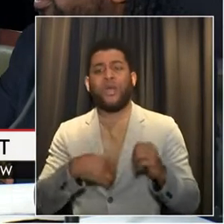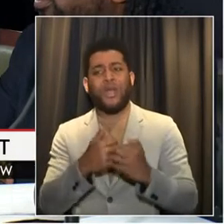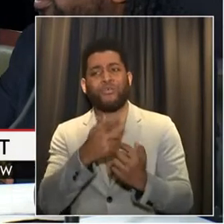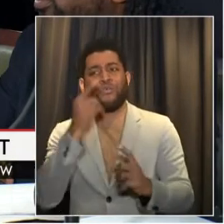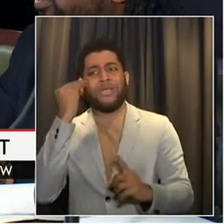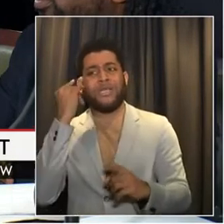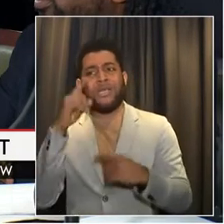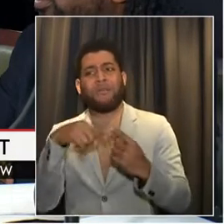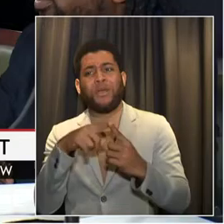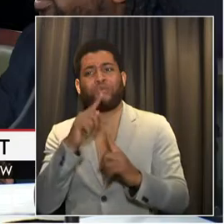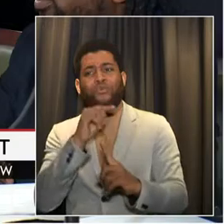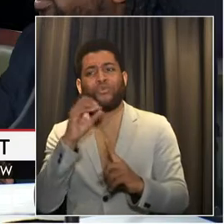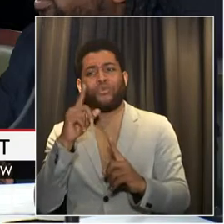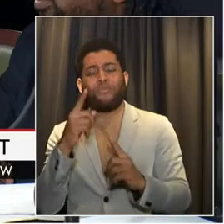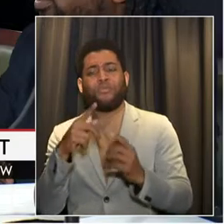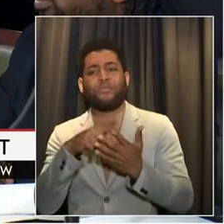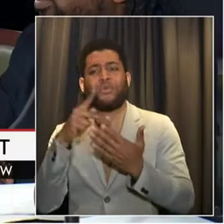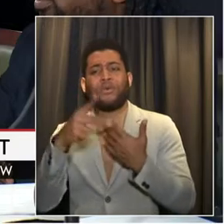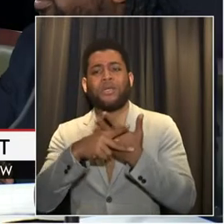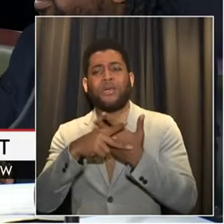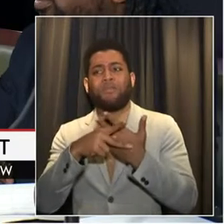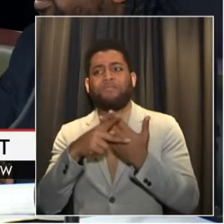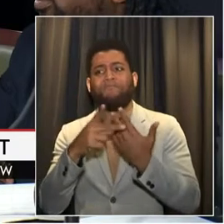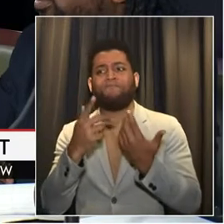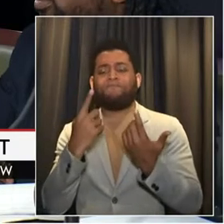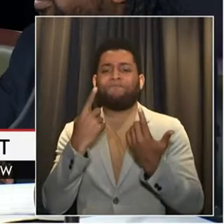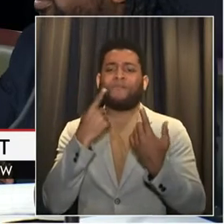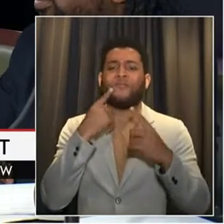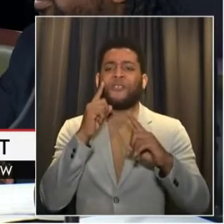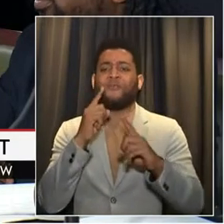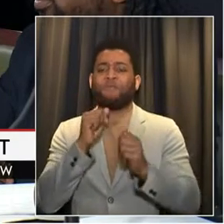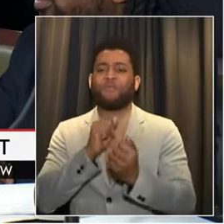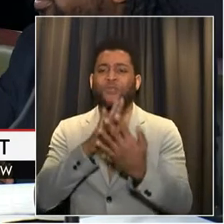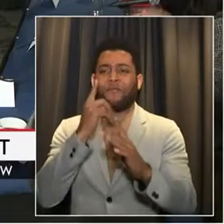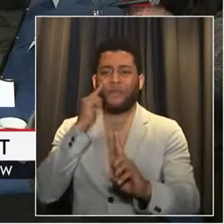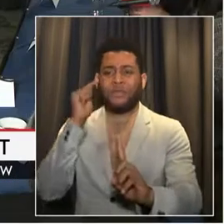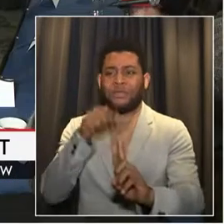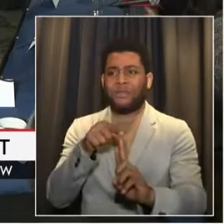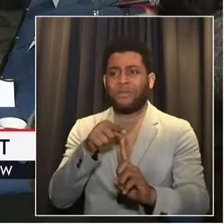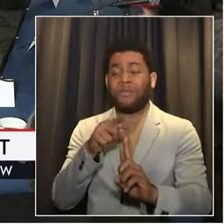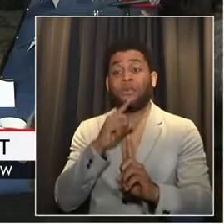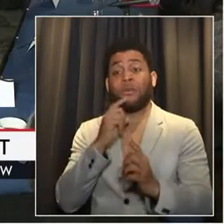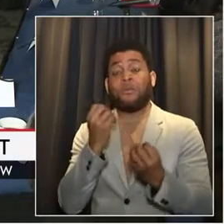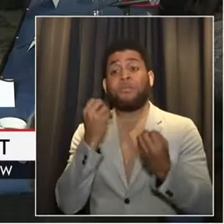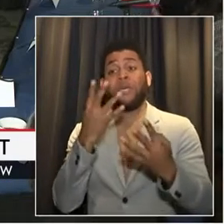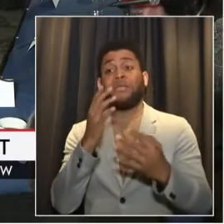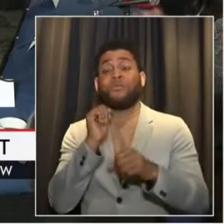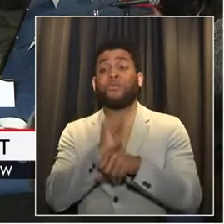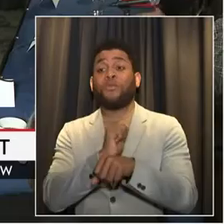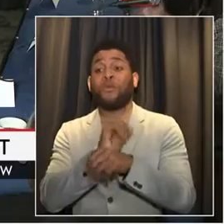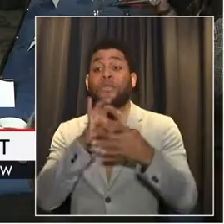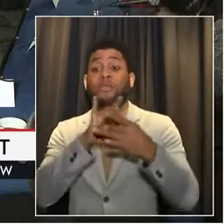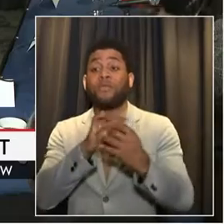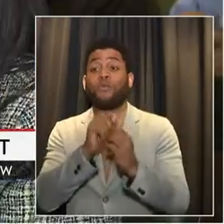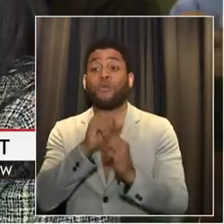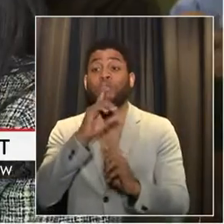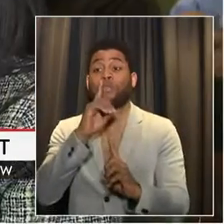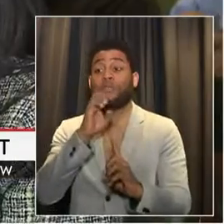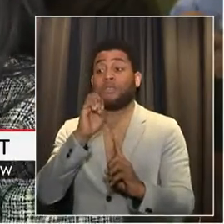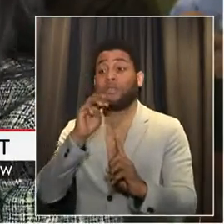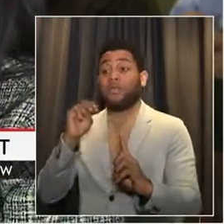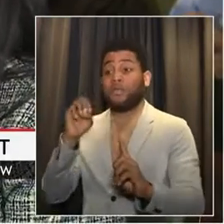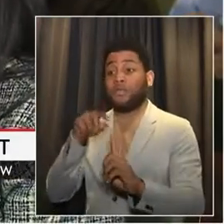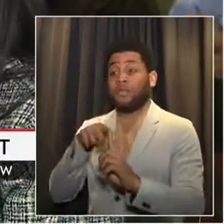more effective approach. Sure, we did a significant amount of work really working with DME, right? Like, honestly, for the past 2 years, but really